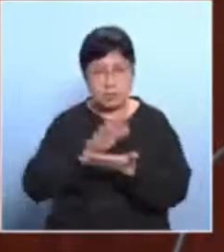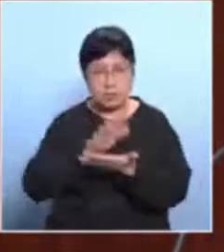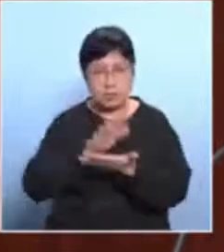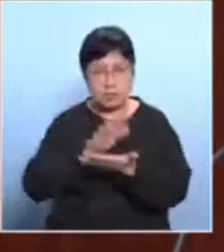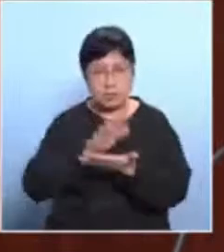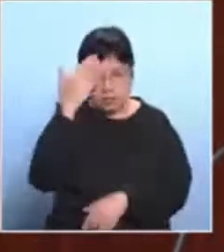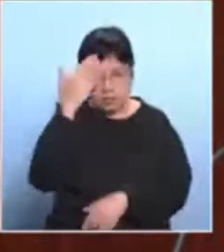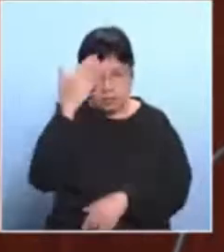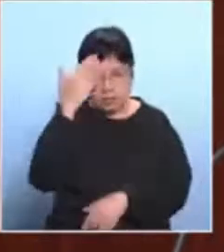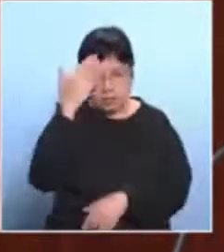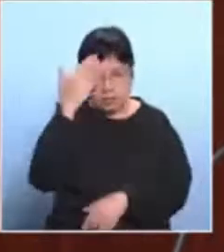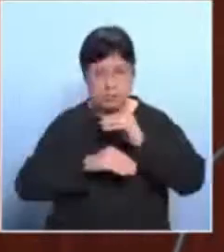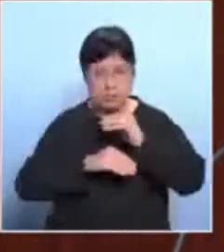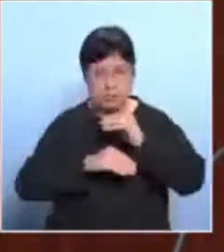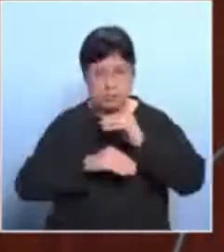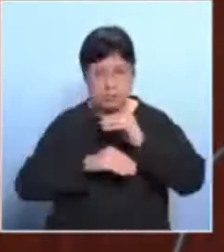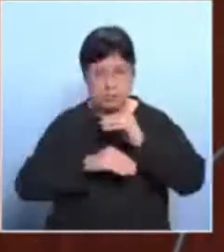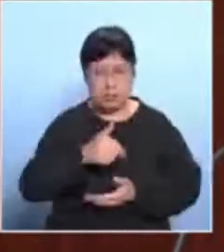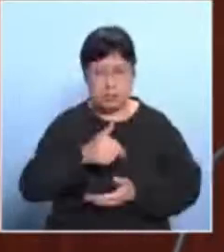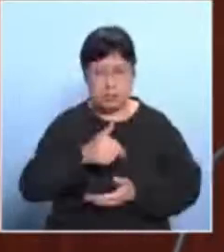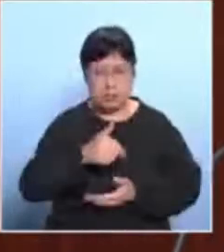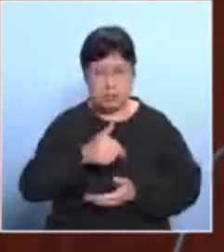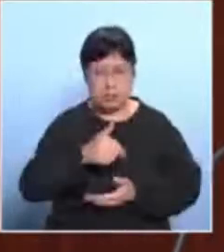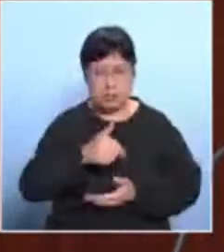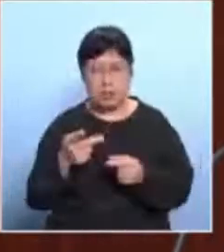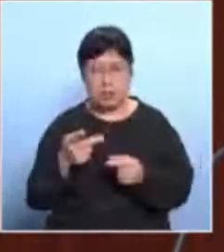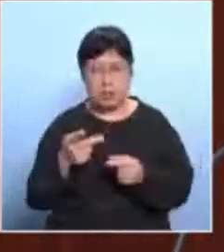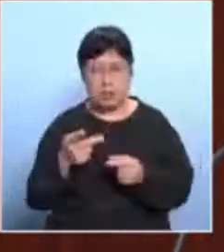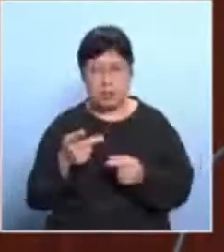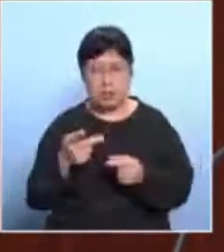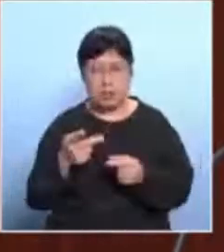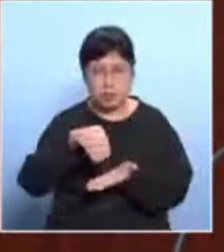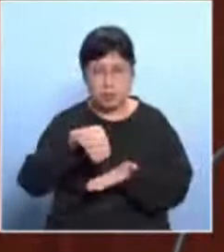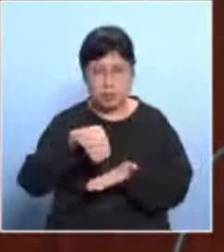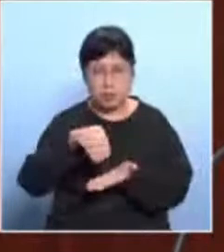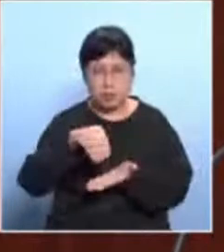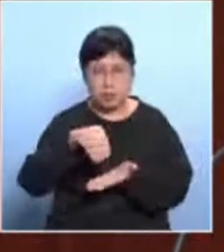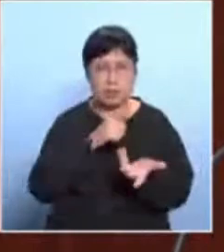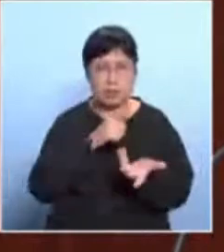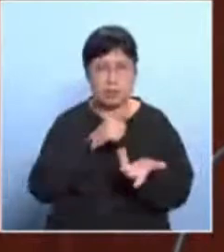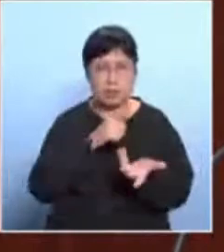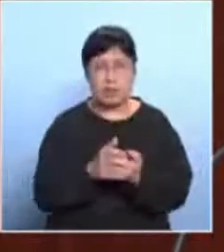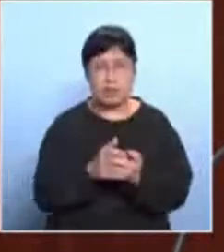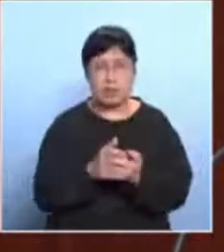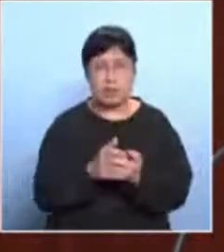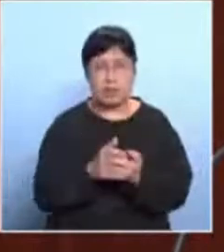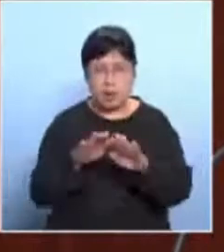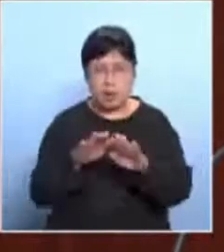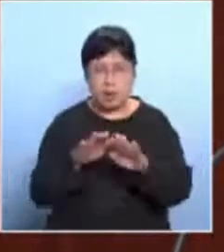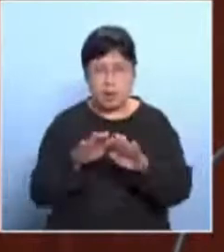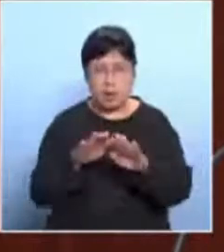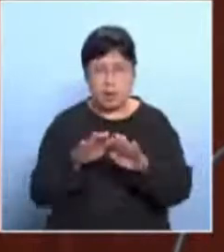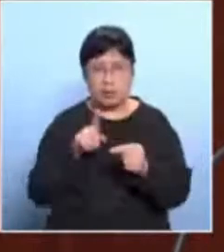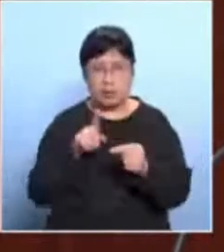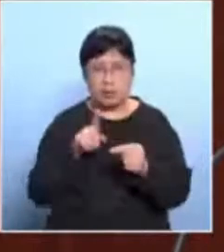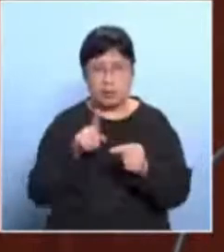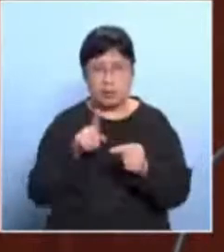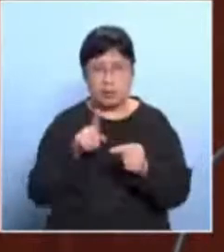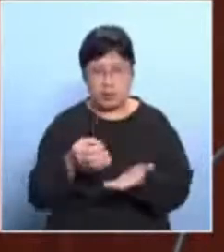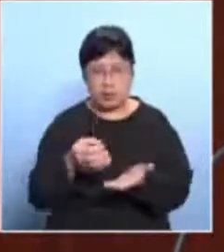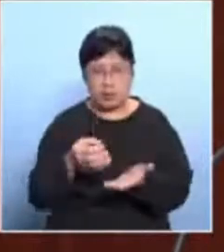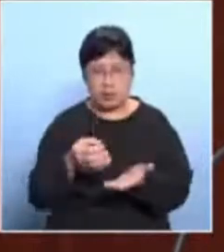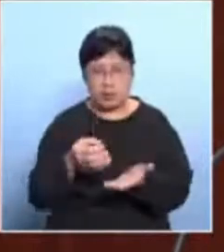Chinese medicine's information platform will be launched early next year for Chinese medicine identification and educational